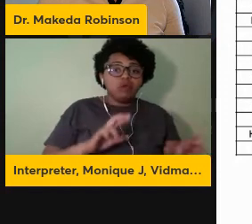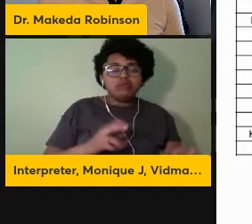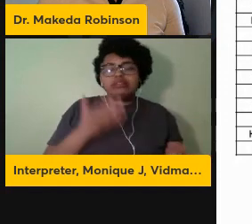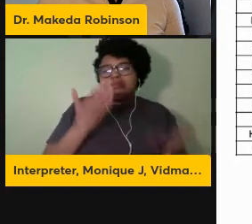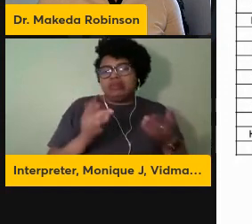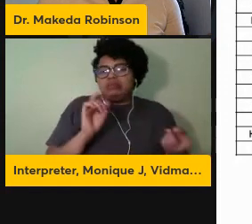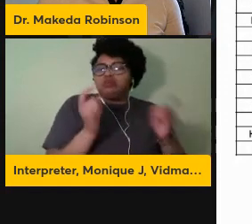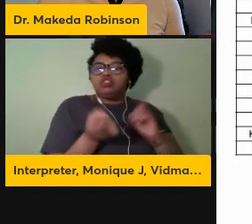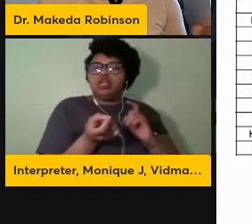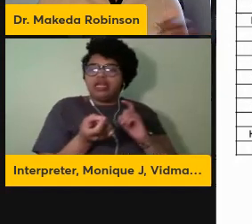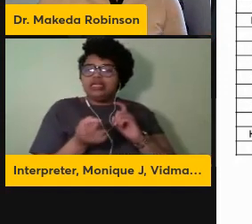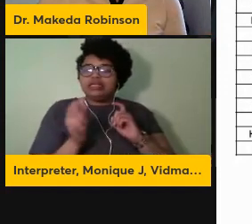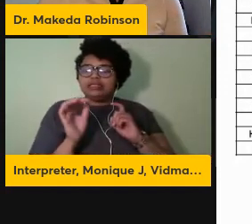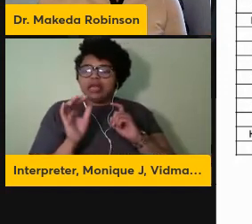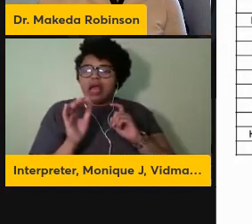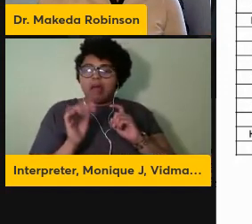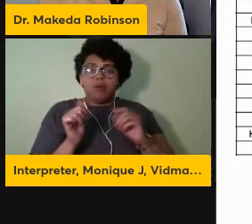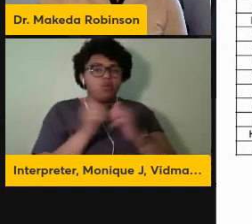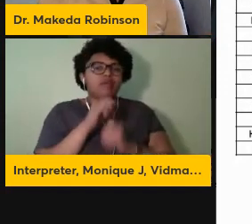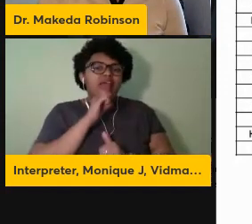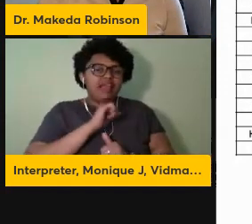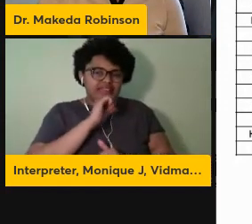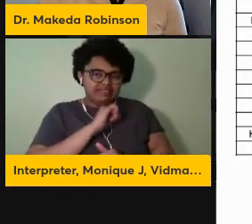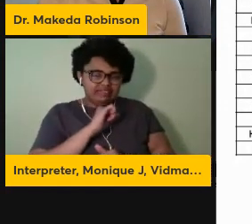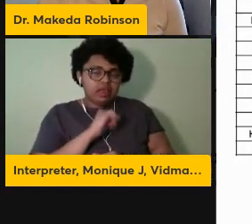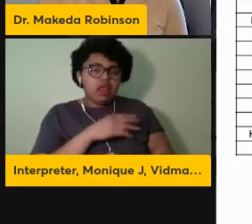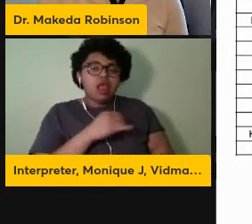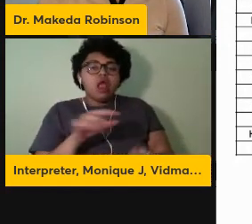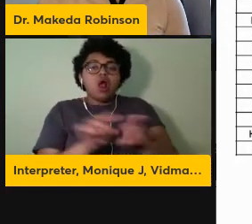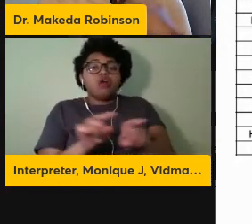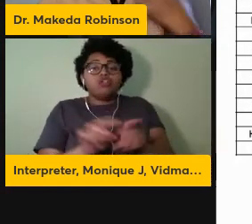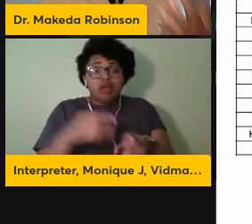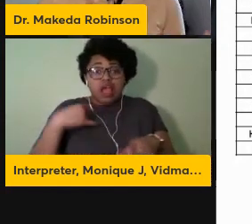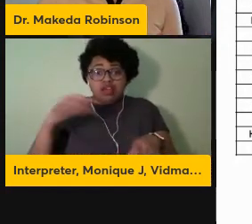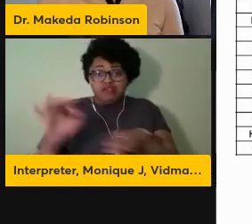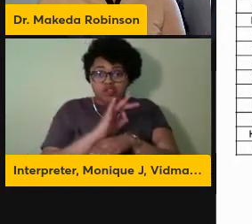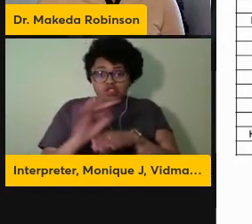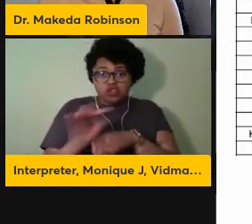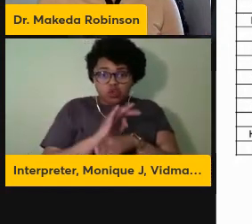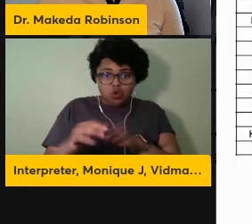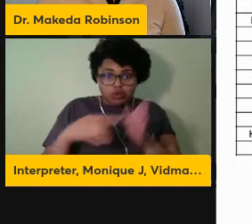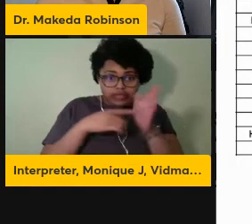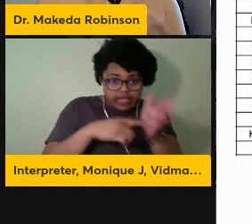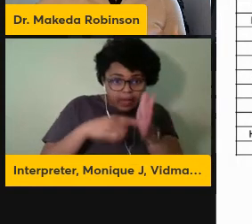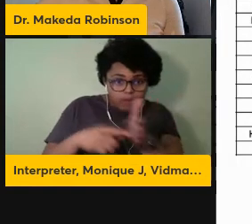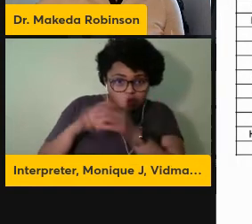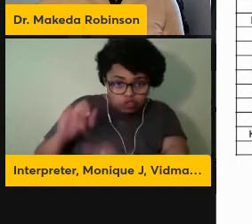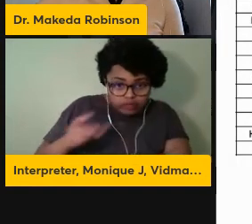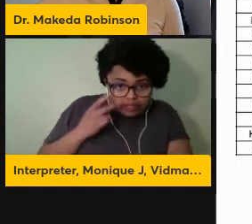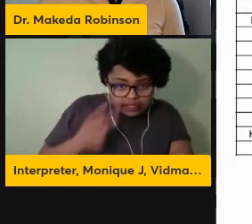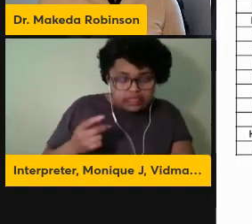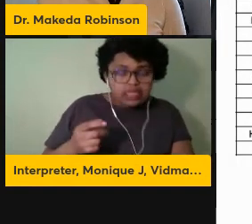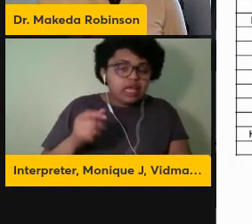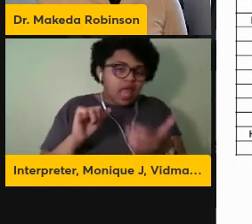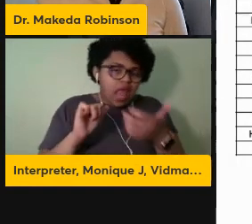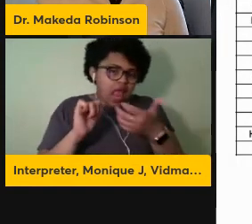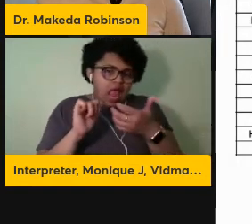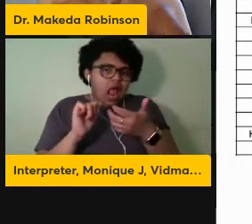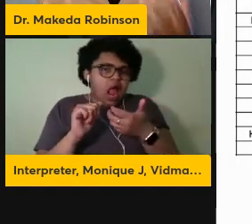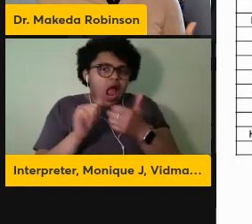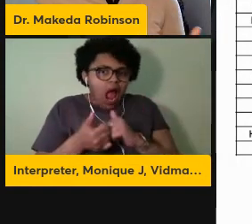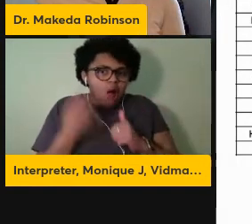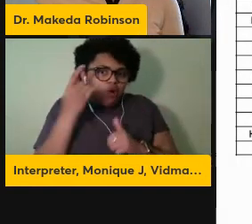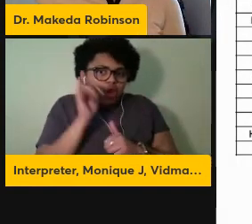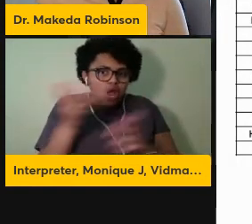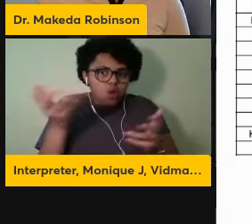change with age, and also have some functional markers here so that we can also look at their cytokine secretion. And